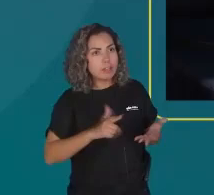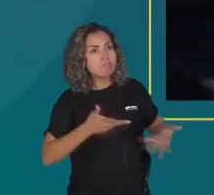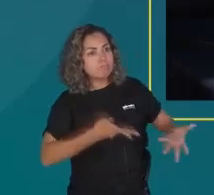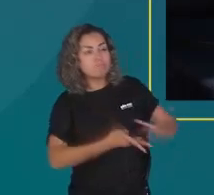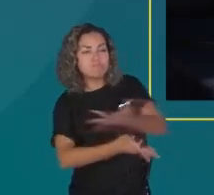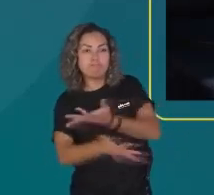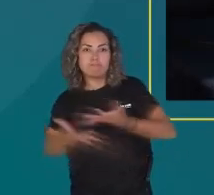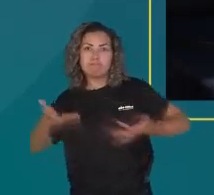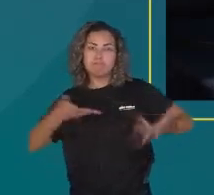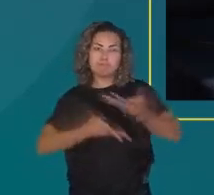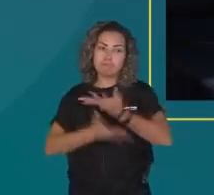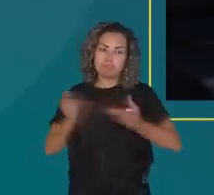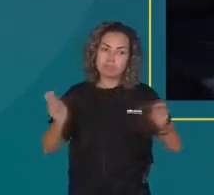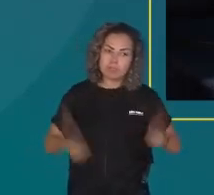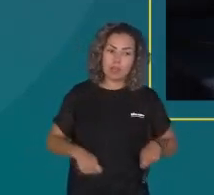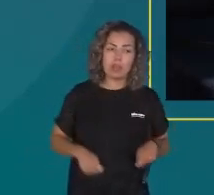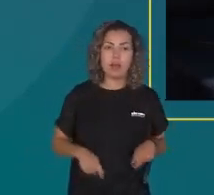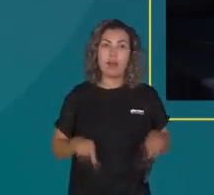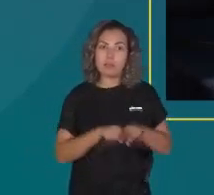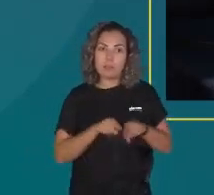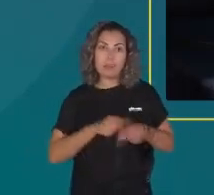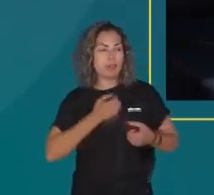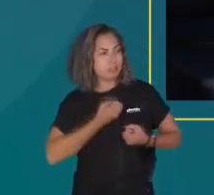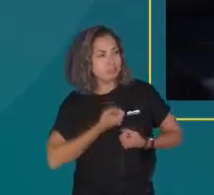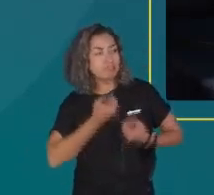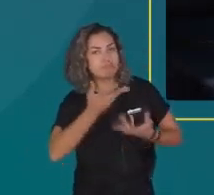exchange, share our knowledge,